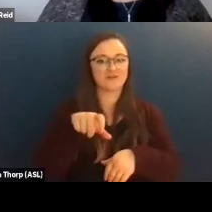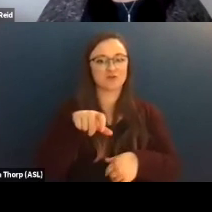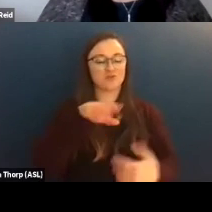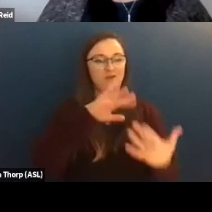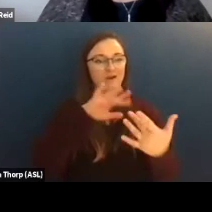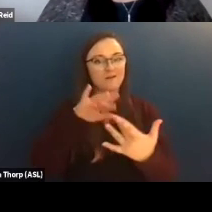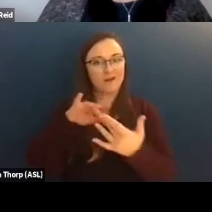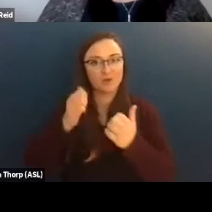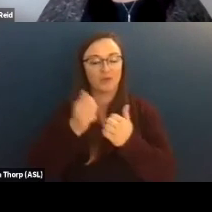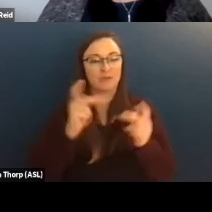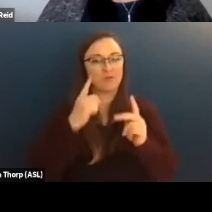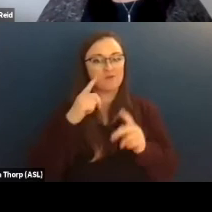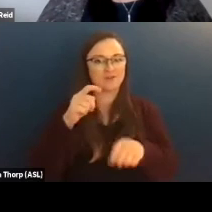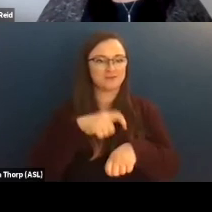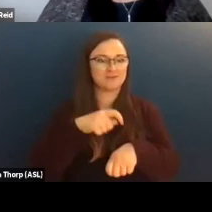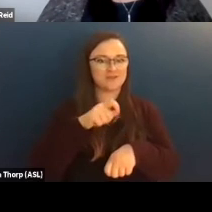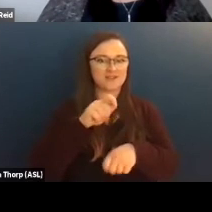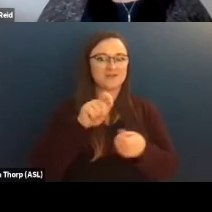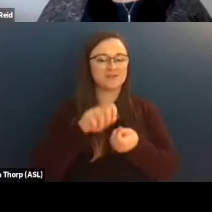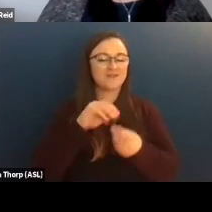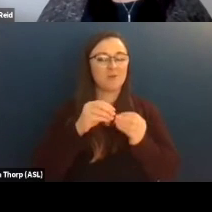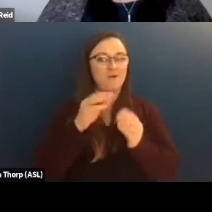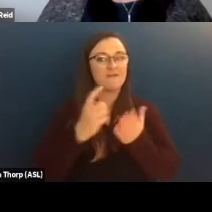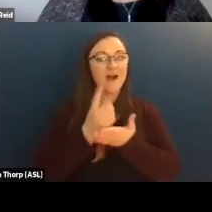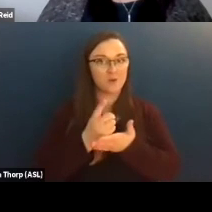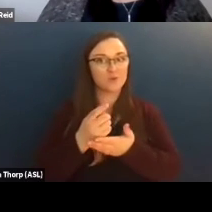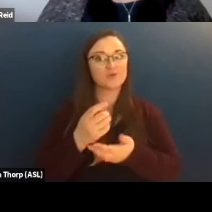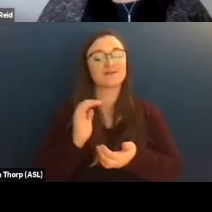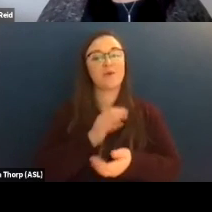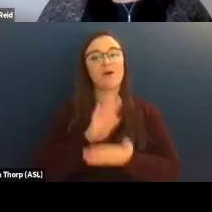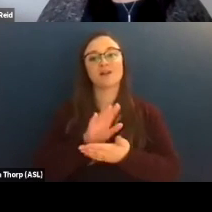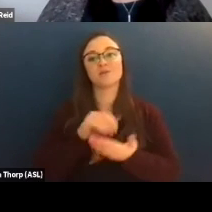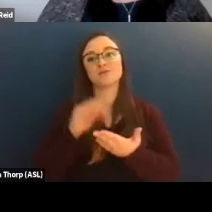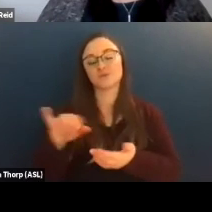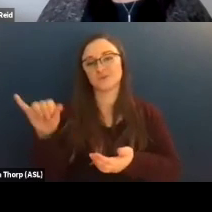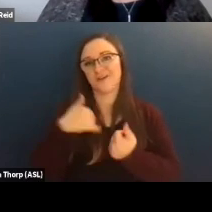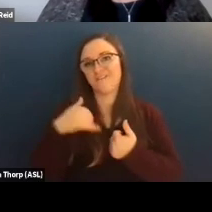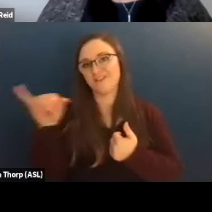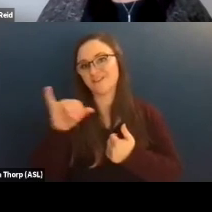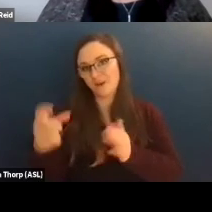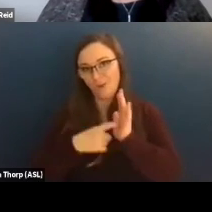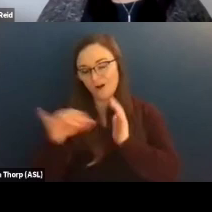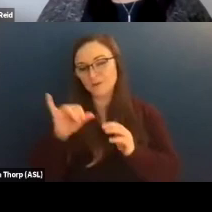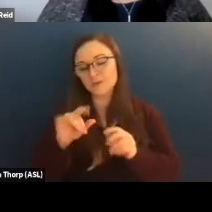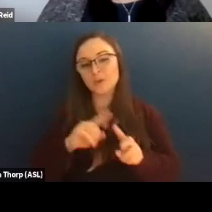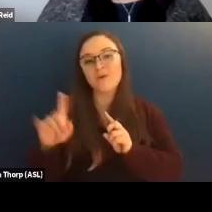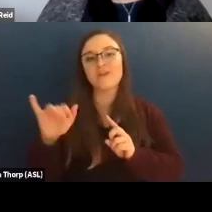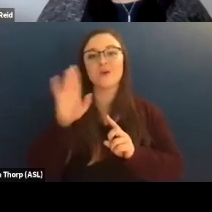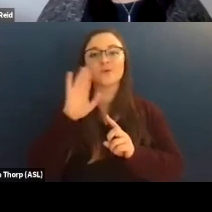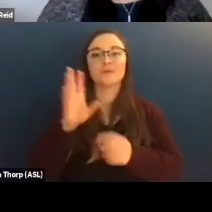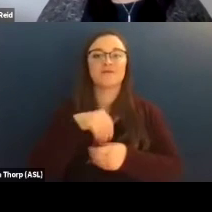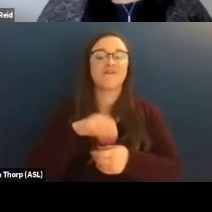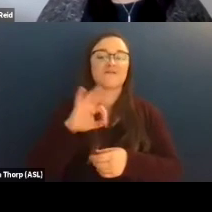hours. And we're working on that for our academic students as well. But I think that would be part, you know, a part of our